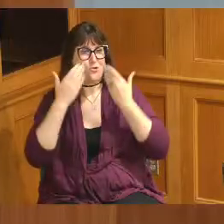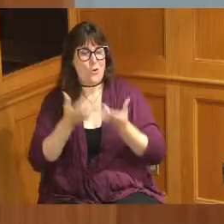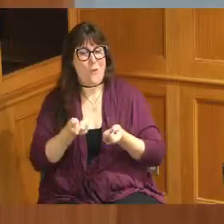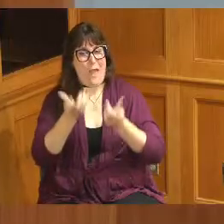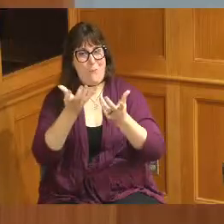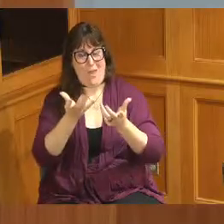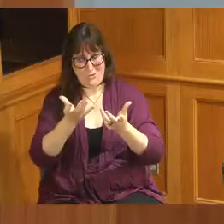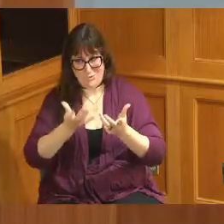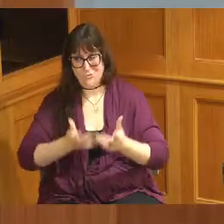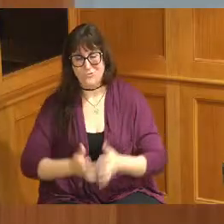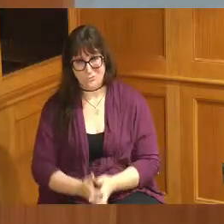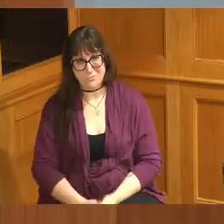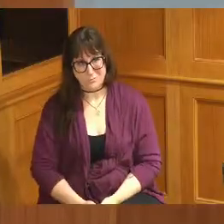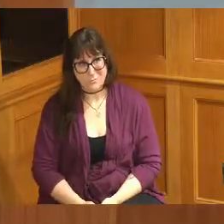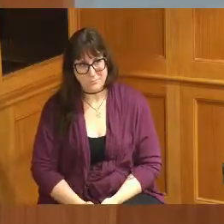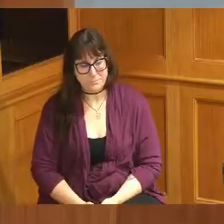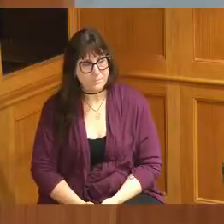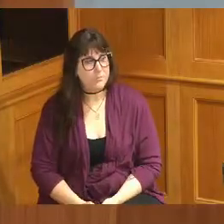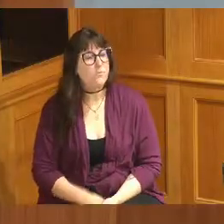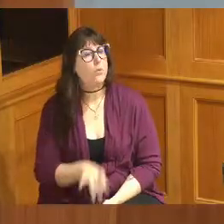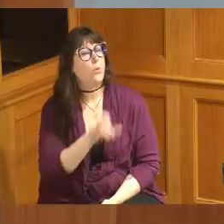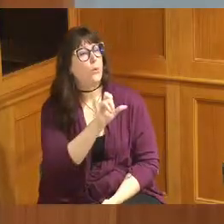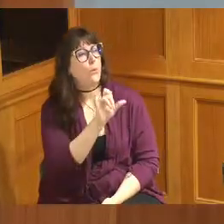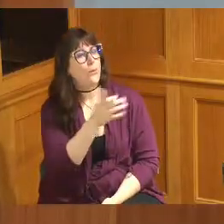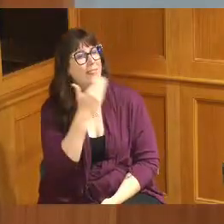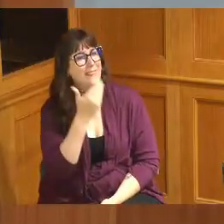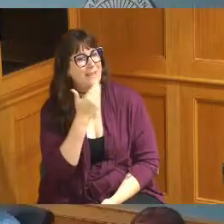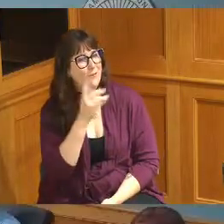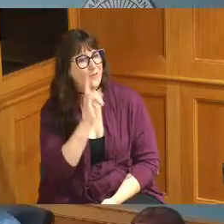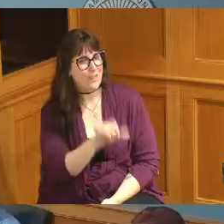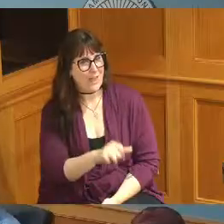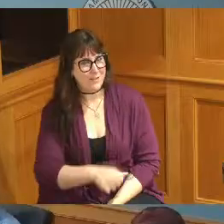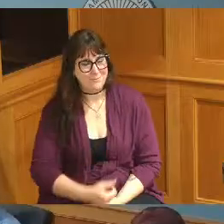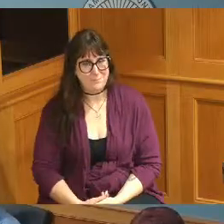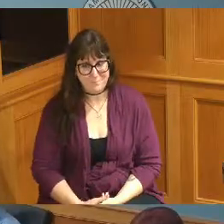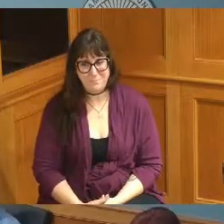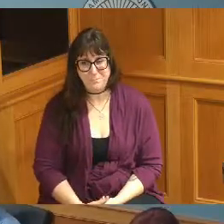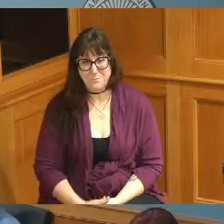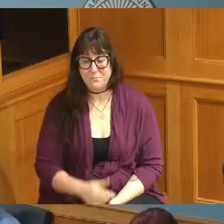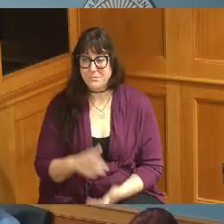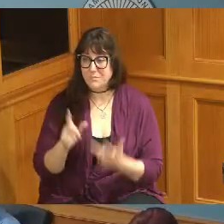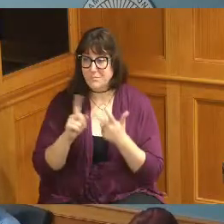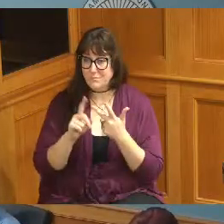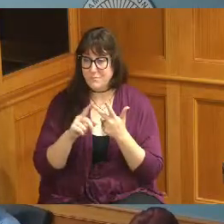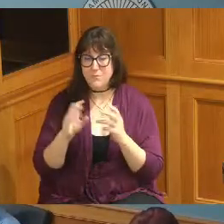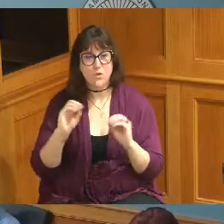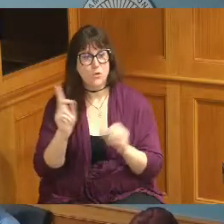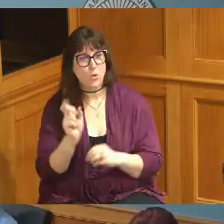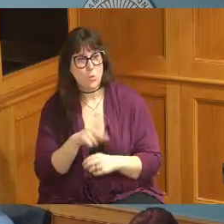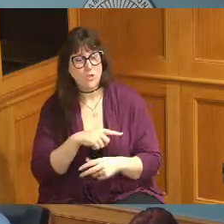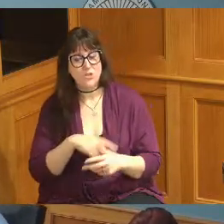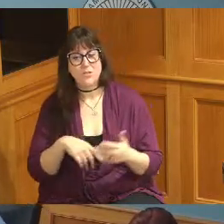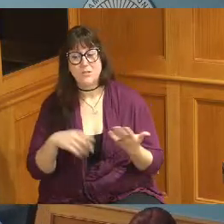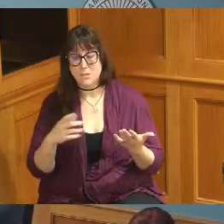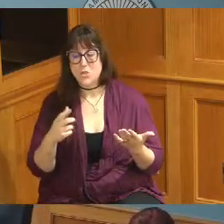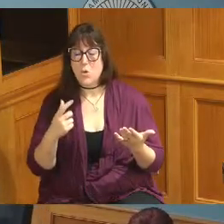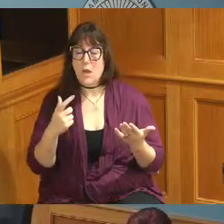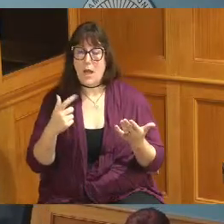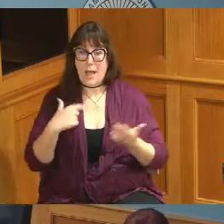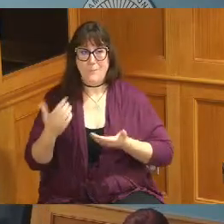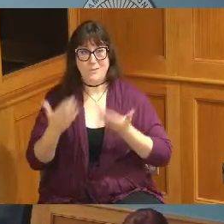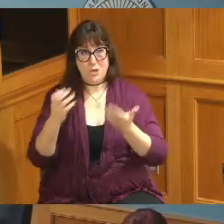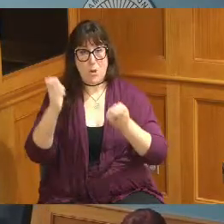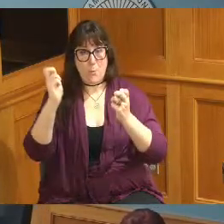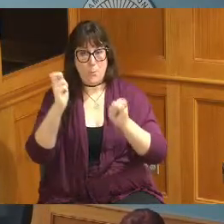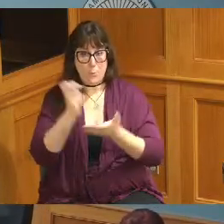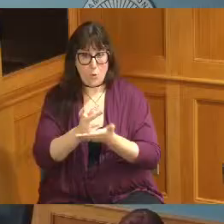going to depend on the work that we're doing. Okay. Thank you so much. Okay, thank you. Commissioner Reese? No questions. All right, I'm going to move that we approve